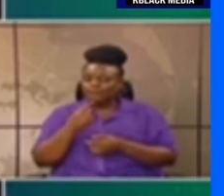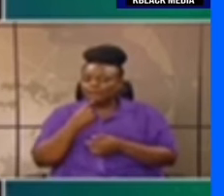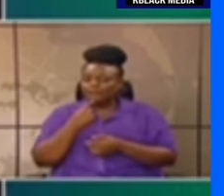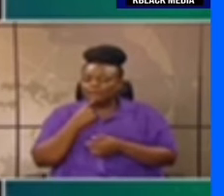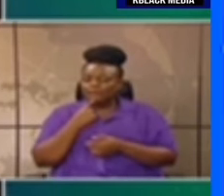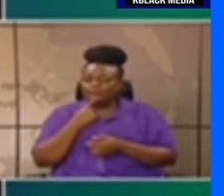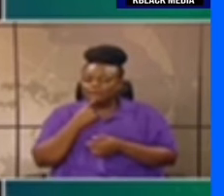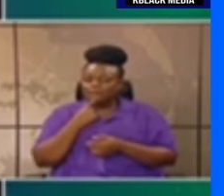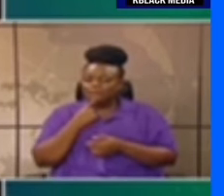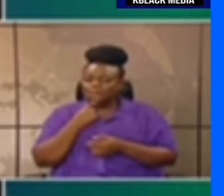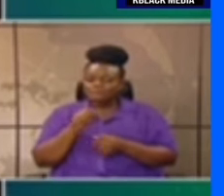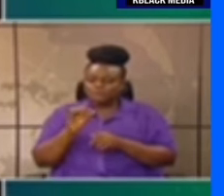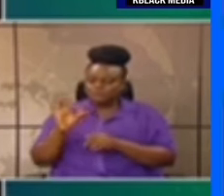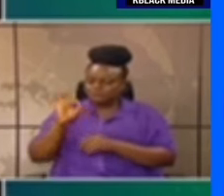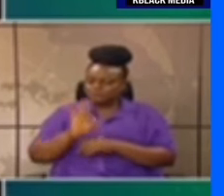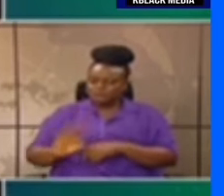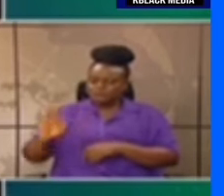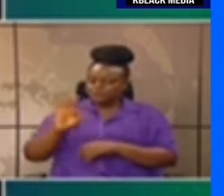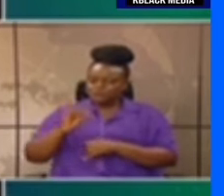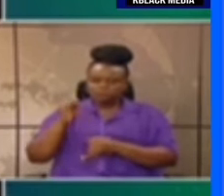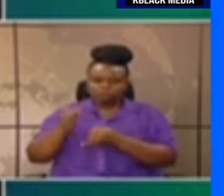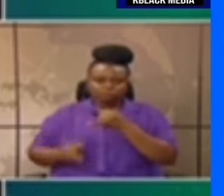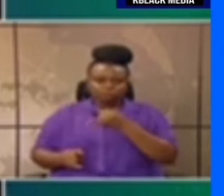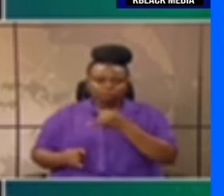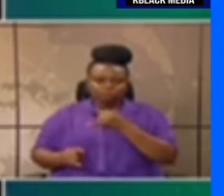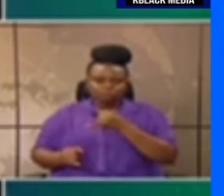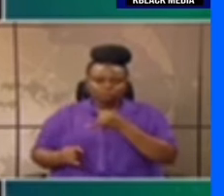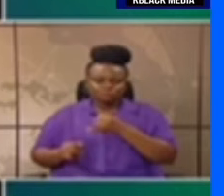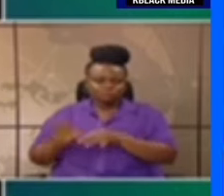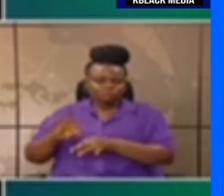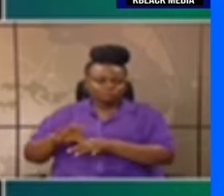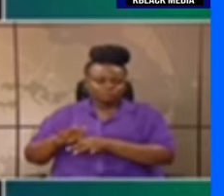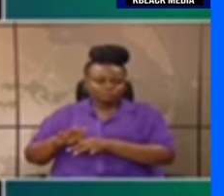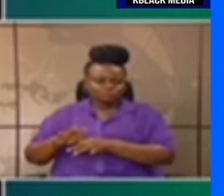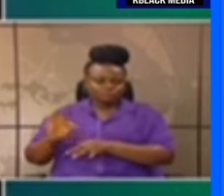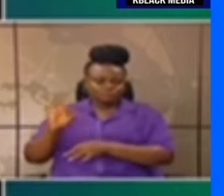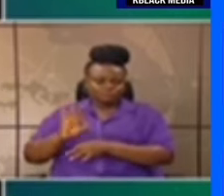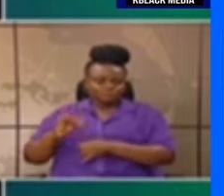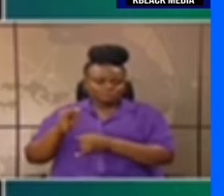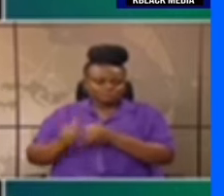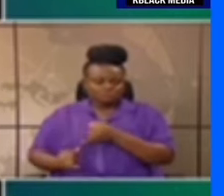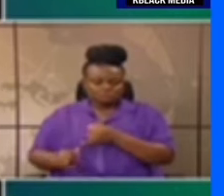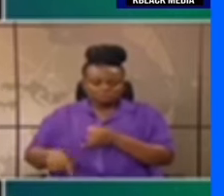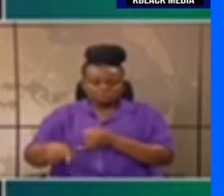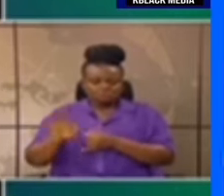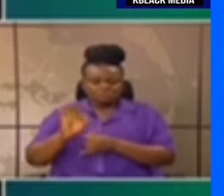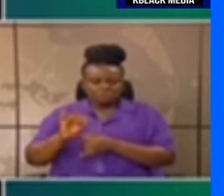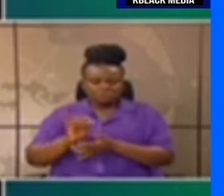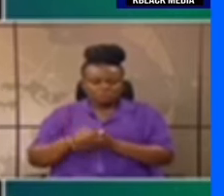Friday, now, the final day for pilot. Now, you mean, sir, you're not better. I see.